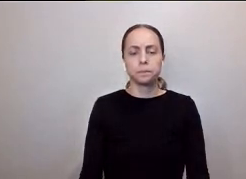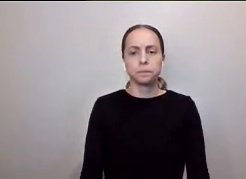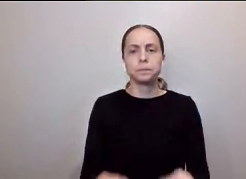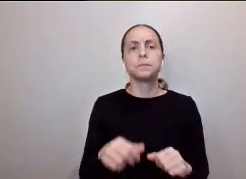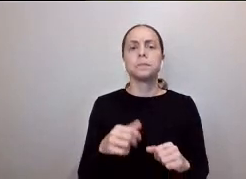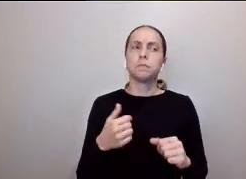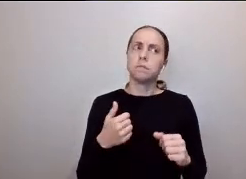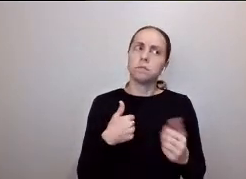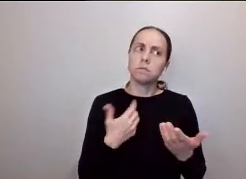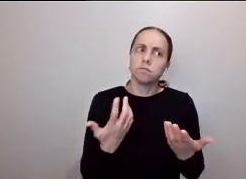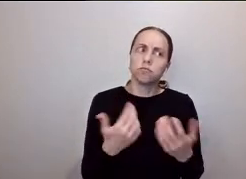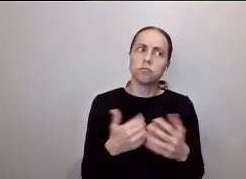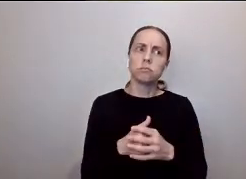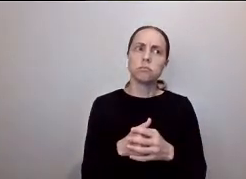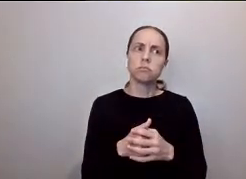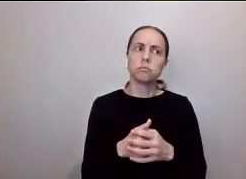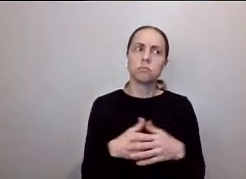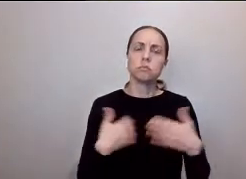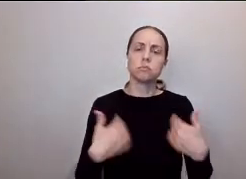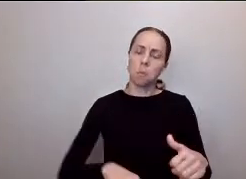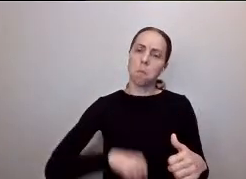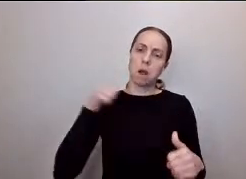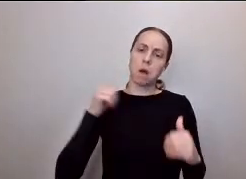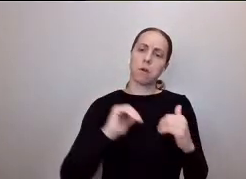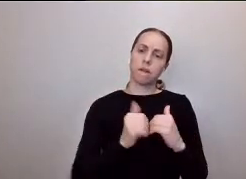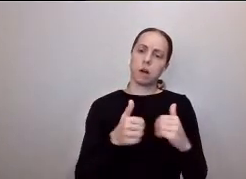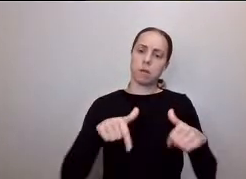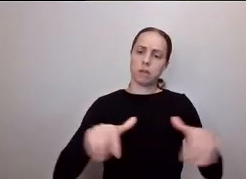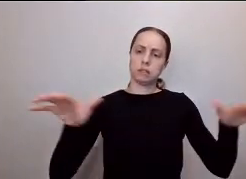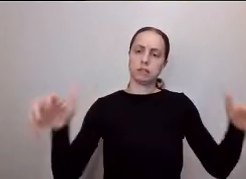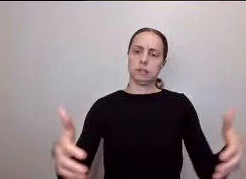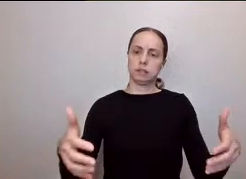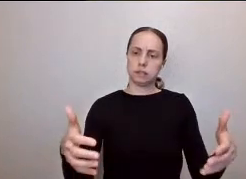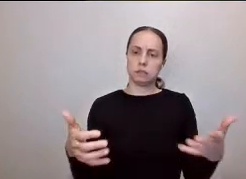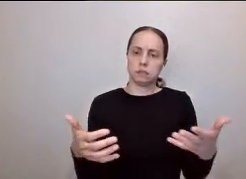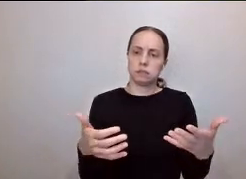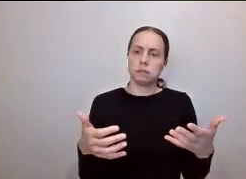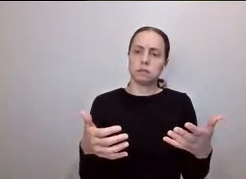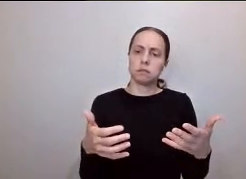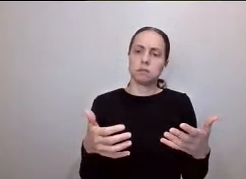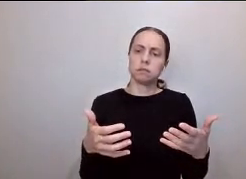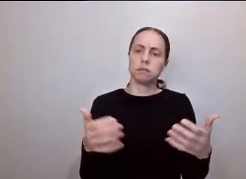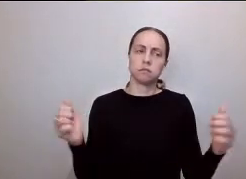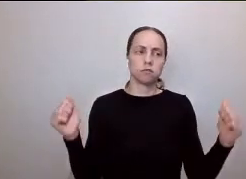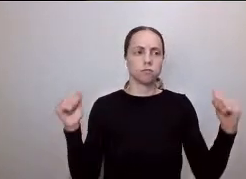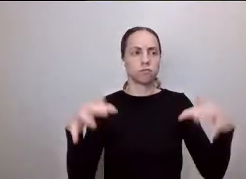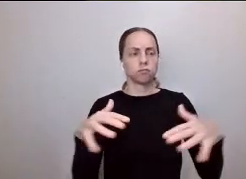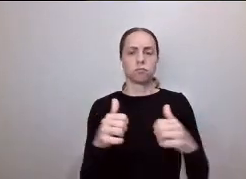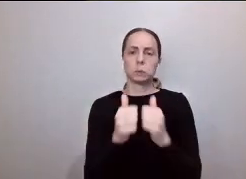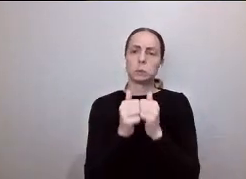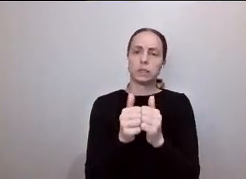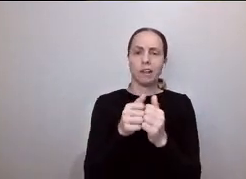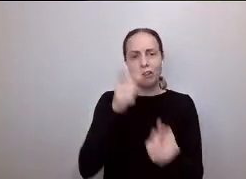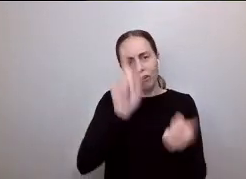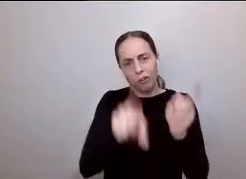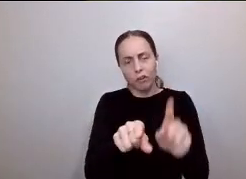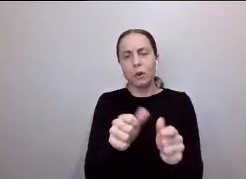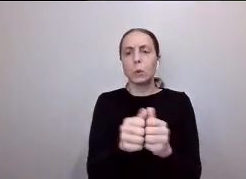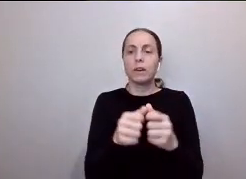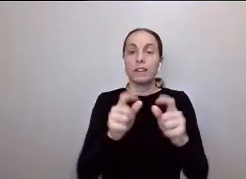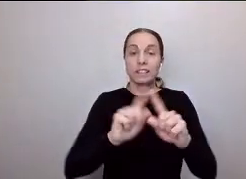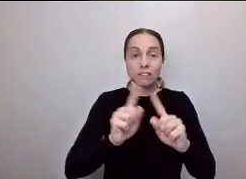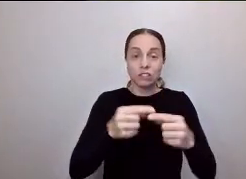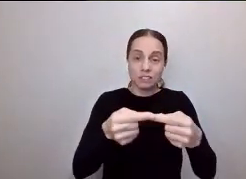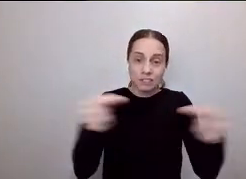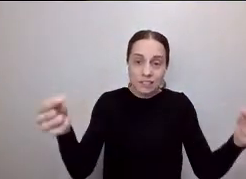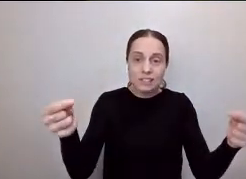you know, proud of the way that this body is coming together across differences and disagreements at times and governing, because